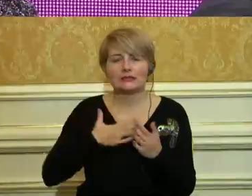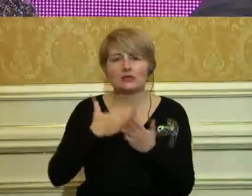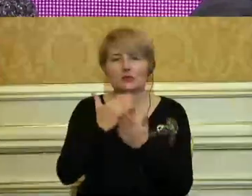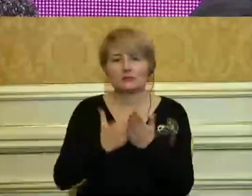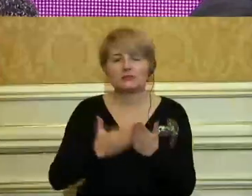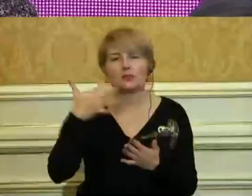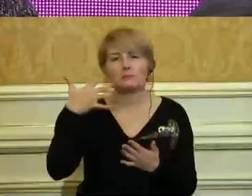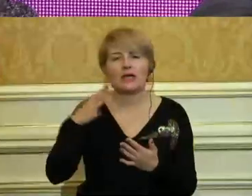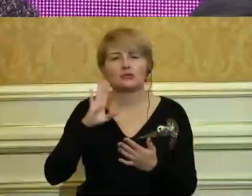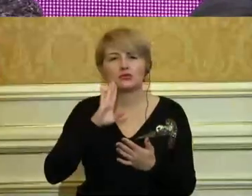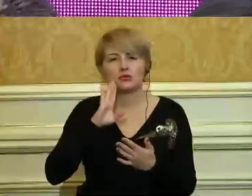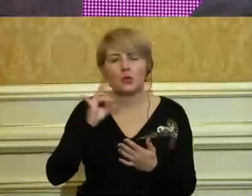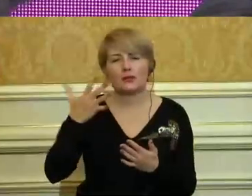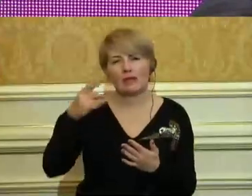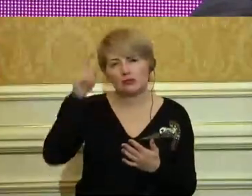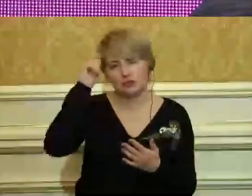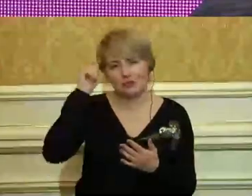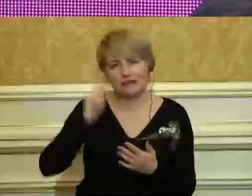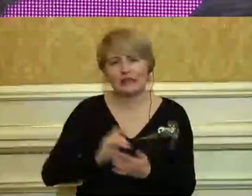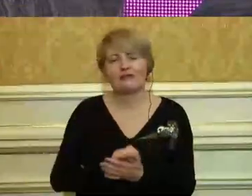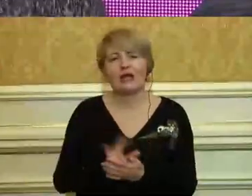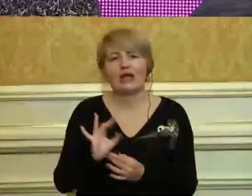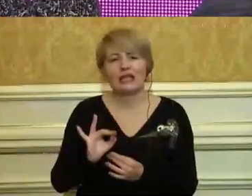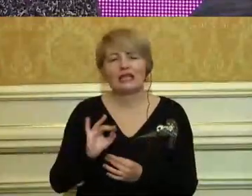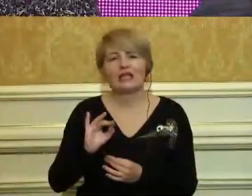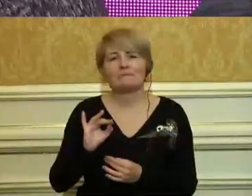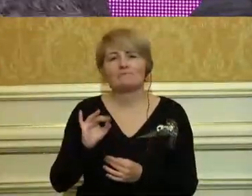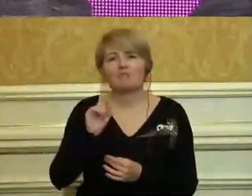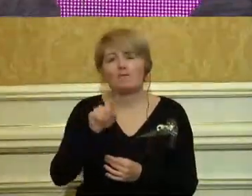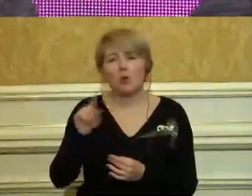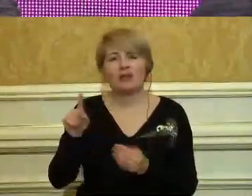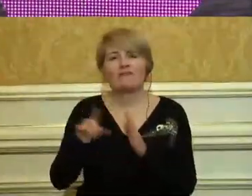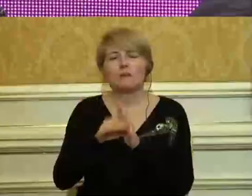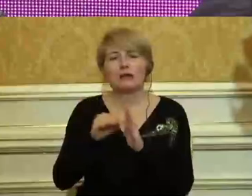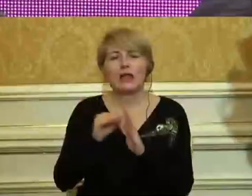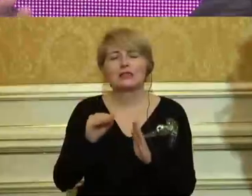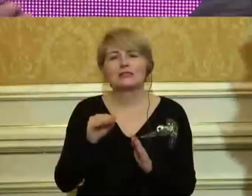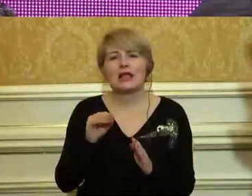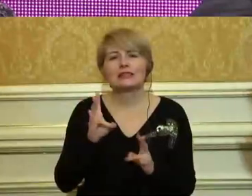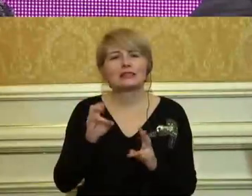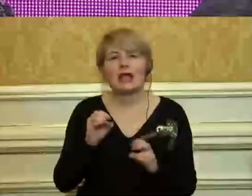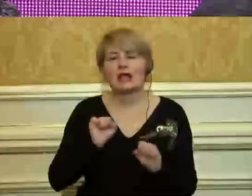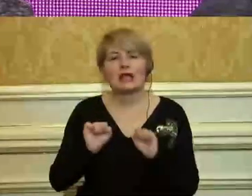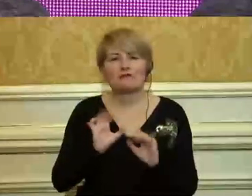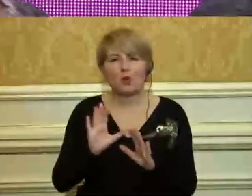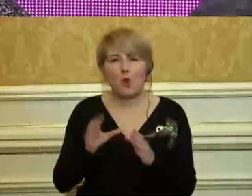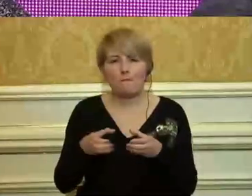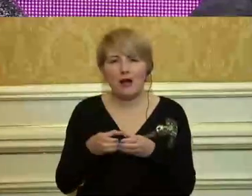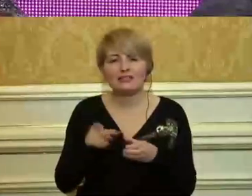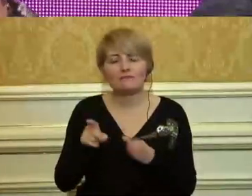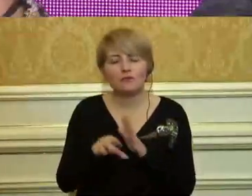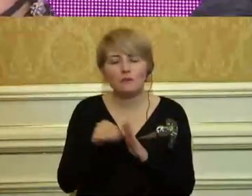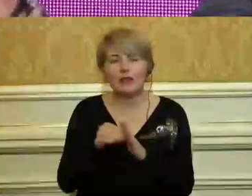5 women, 5 men. And it was selected not by chairman of the party, it was selected by people, because the